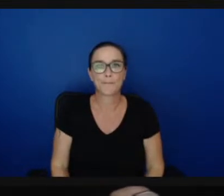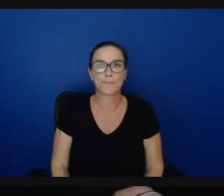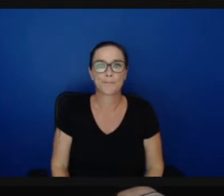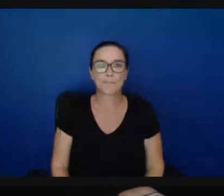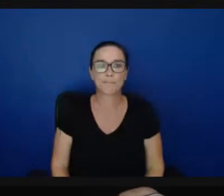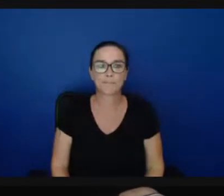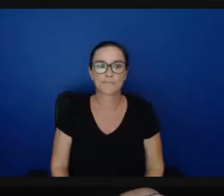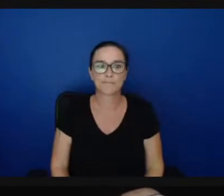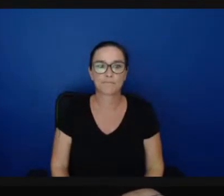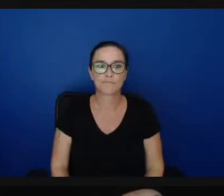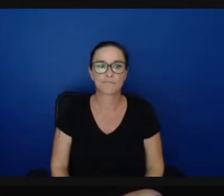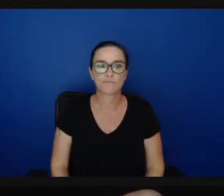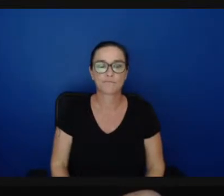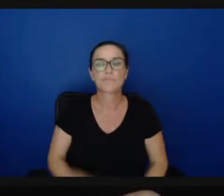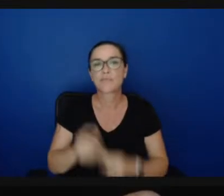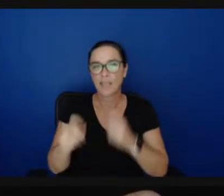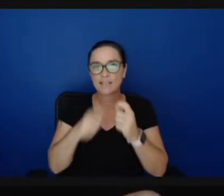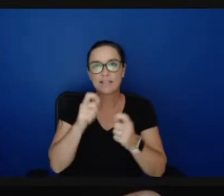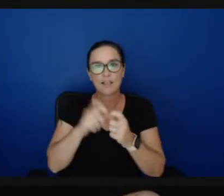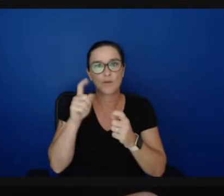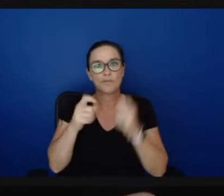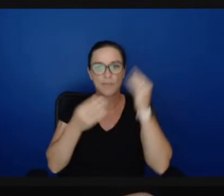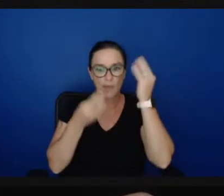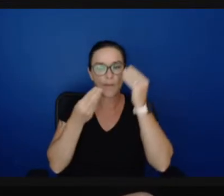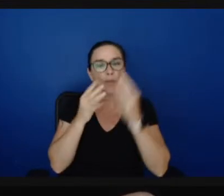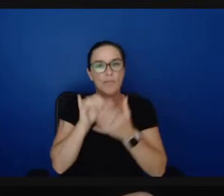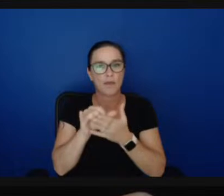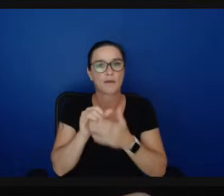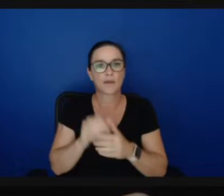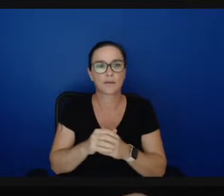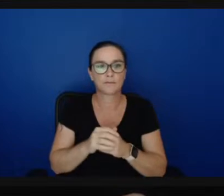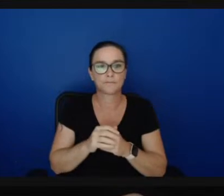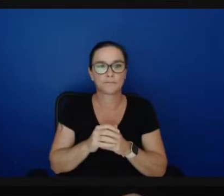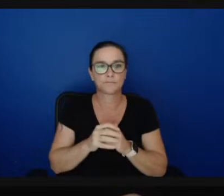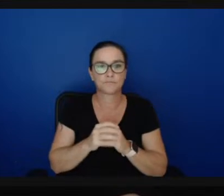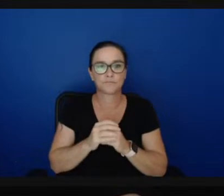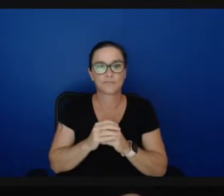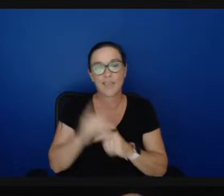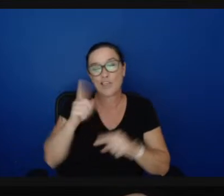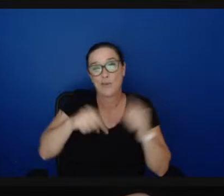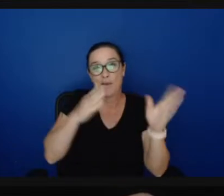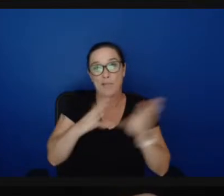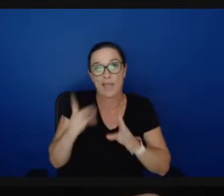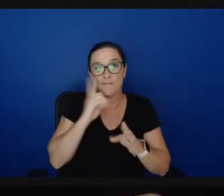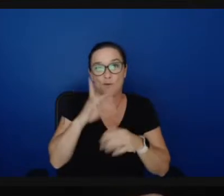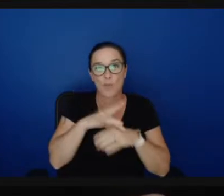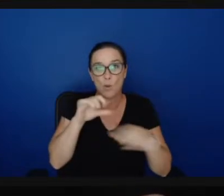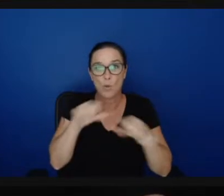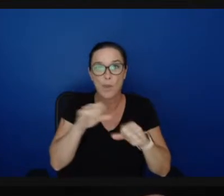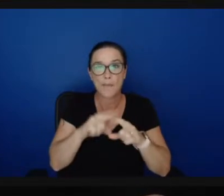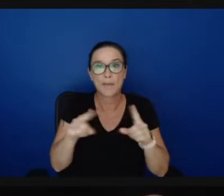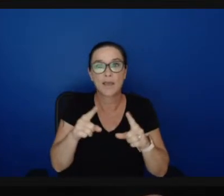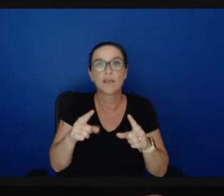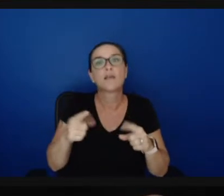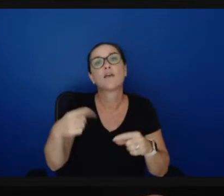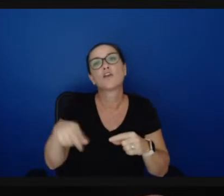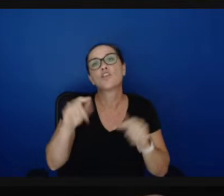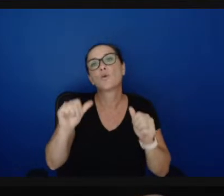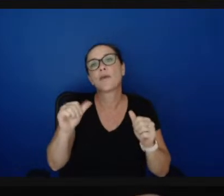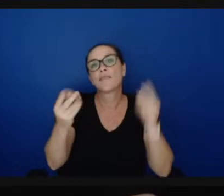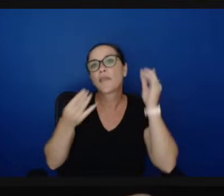Yeah, exactly. Think it through. Well, not that you can plan when earthquake's going to happen, but you can have thought through some different